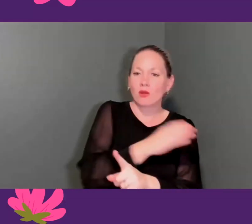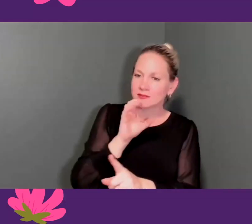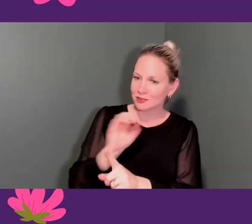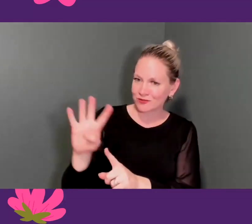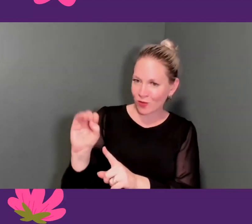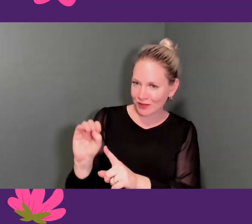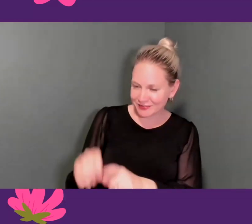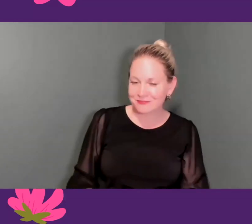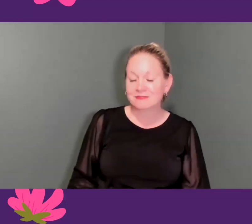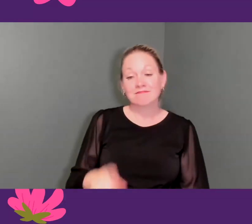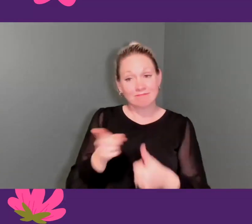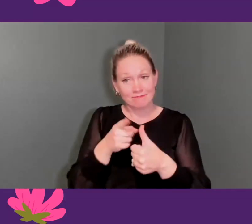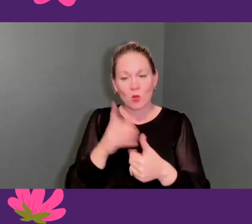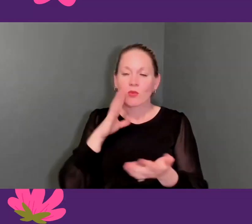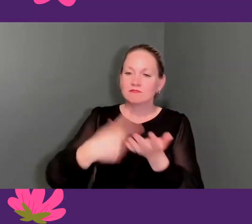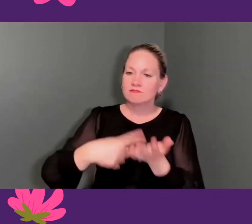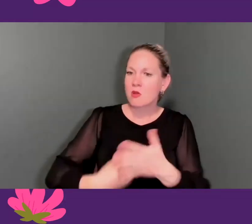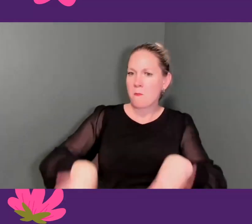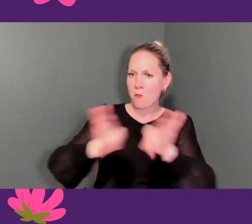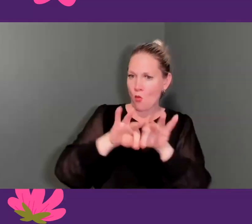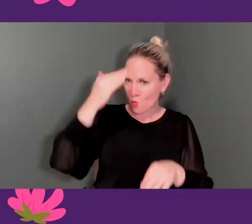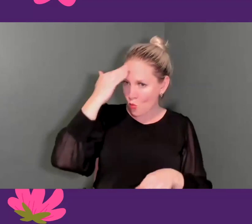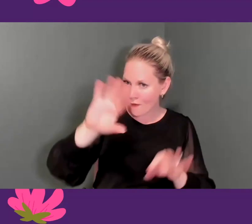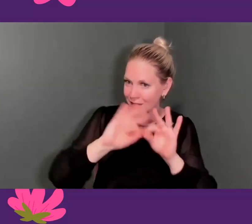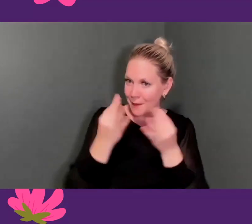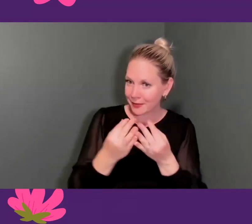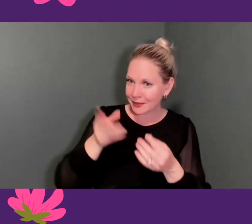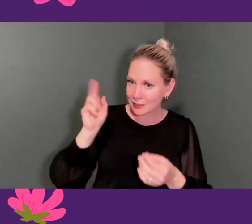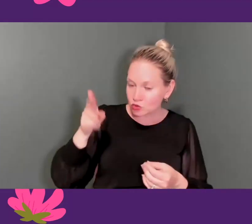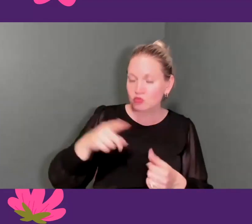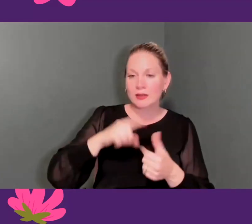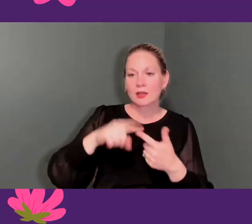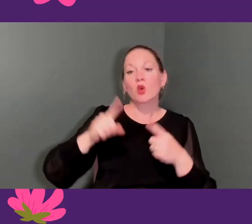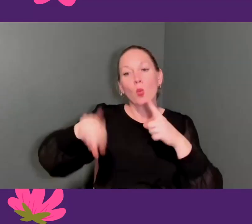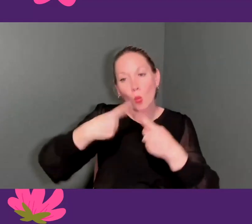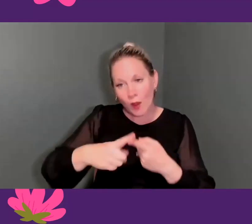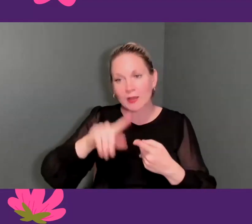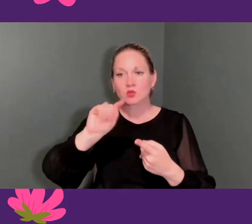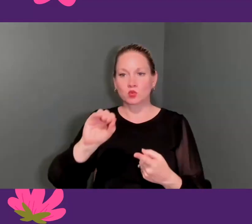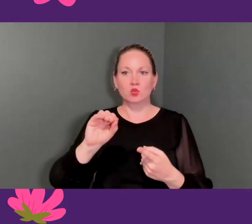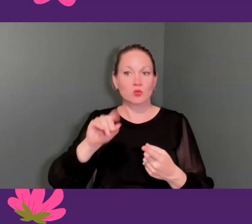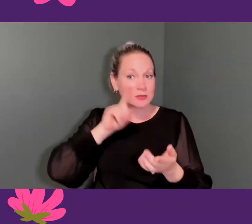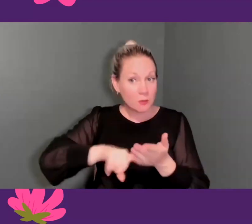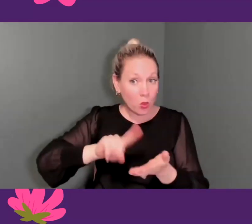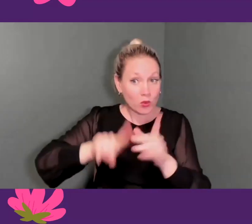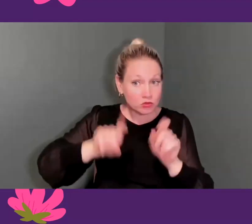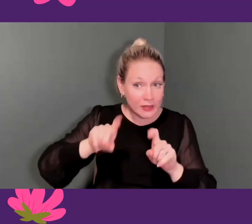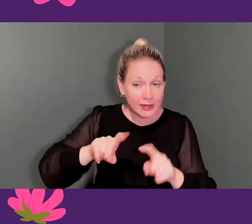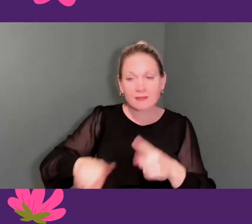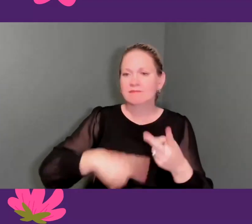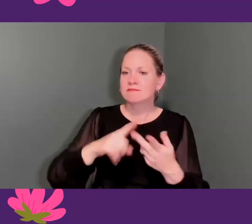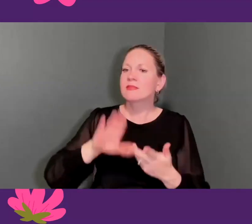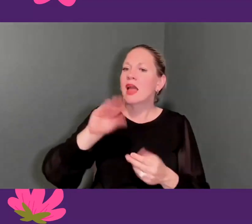of knowing your family history to determine when to begin screening and when to explore genetic testing. And you'll hear from inspiring breast